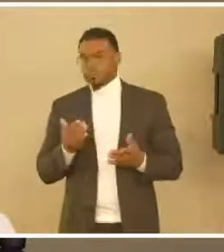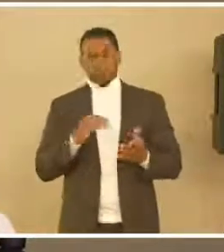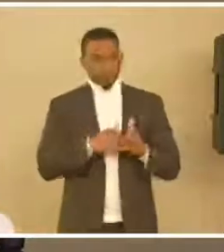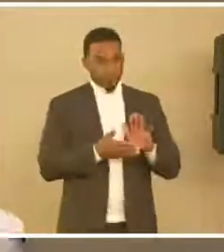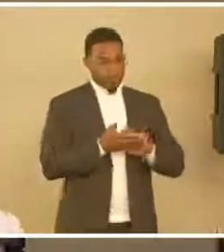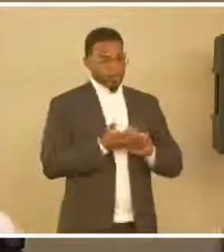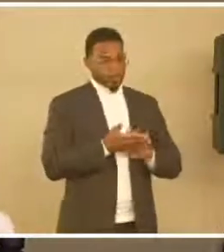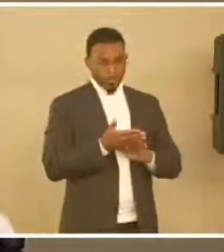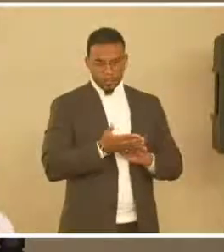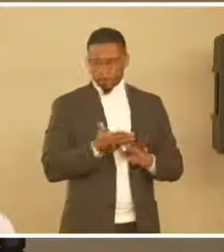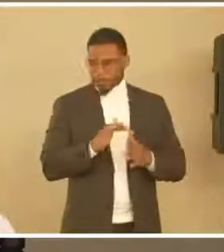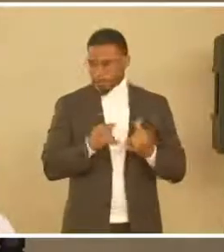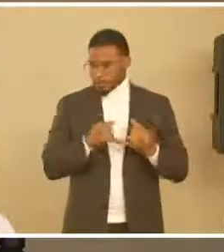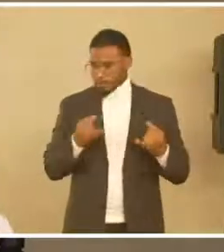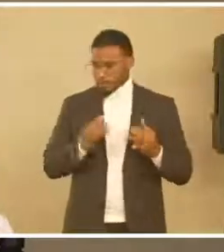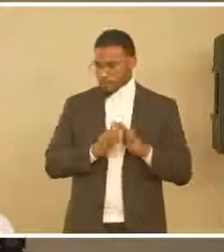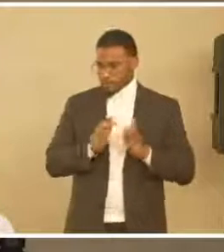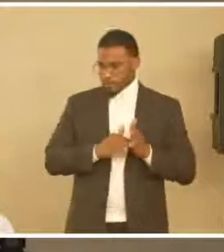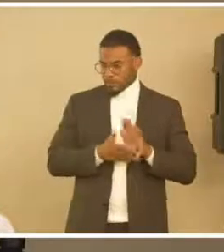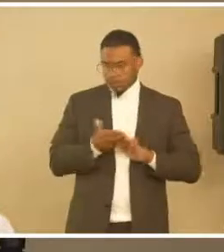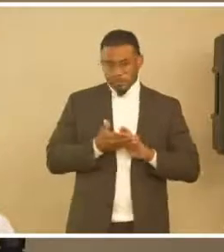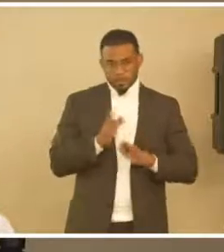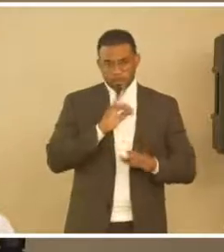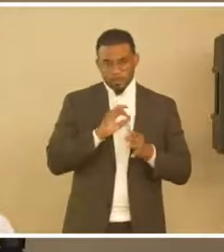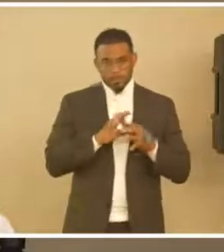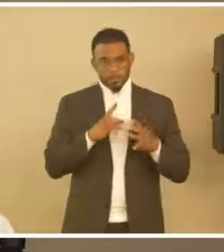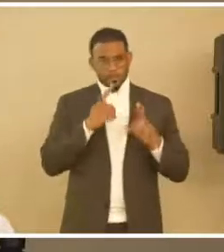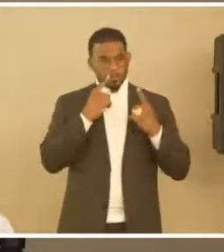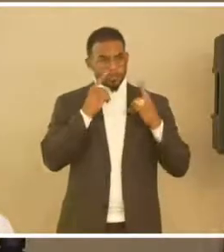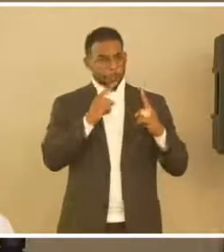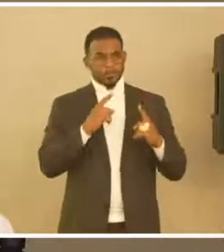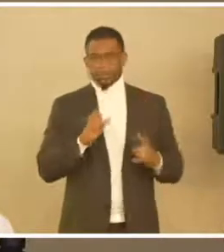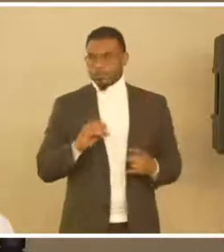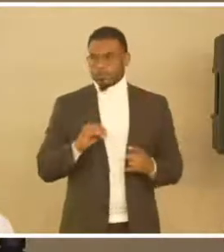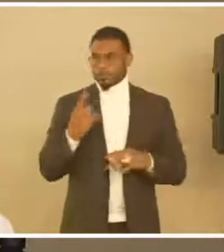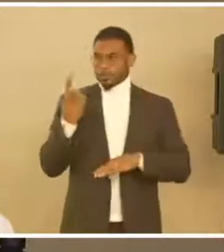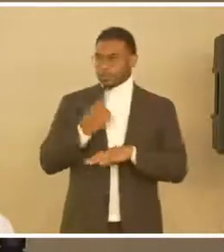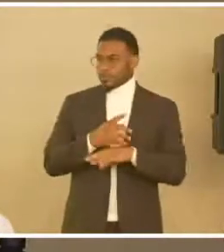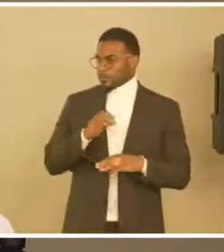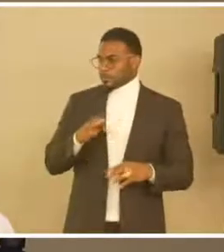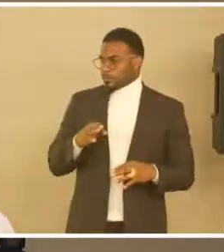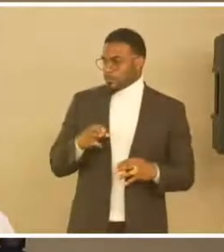the rerun? Yeah, the rerun, like the online rerun, were really successful. But the day